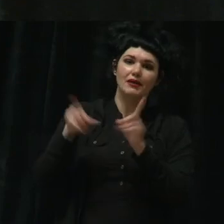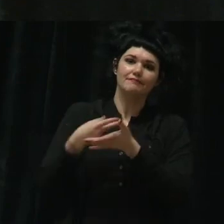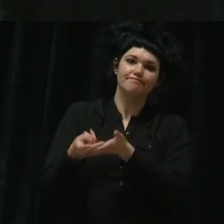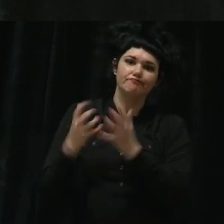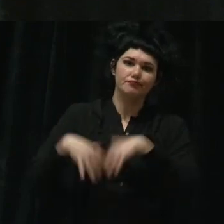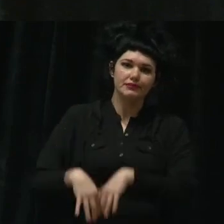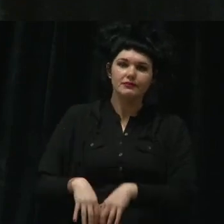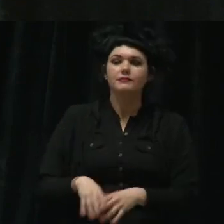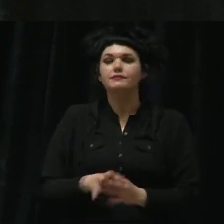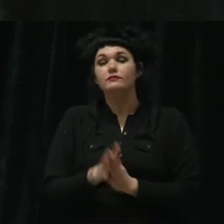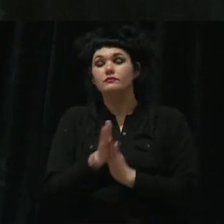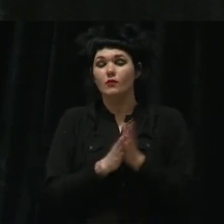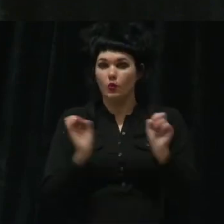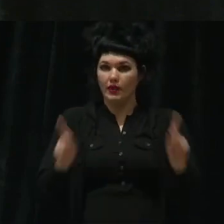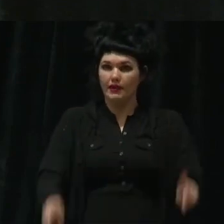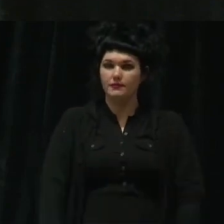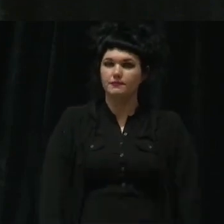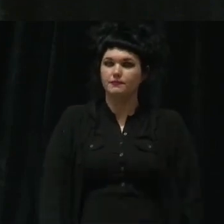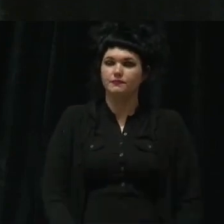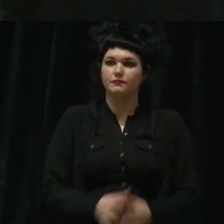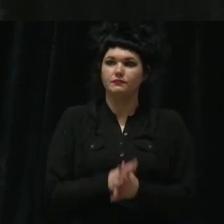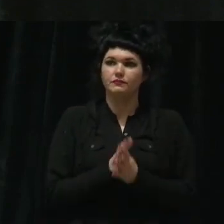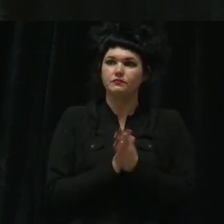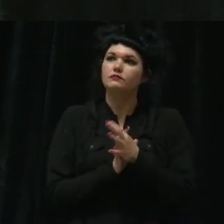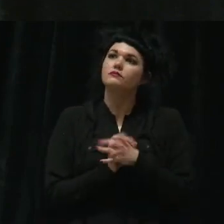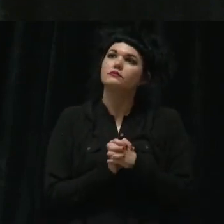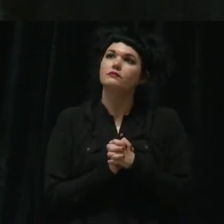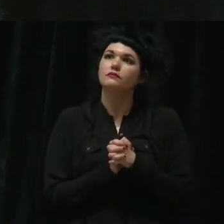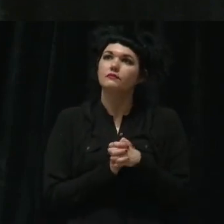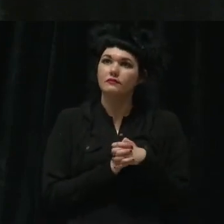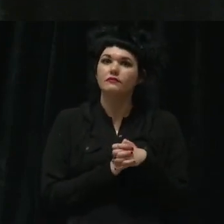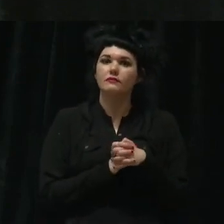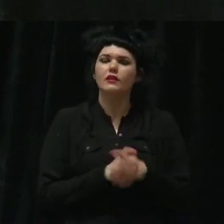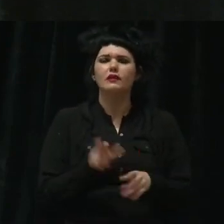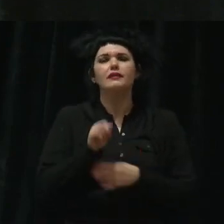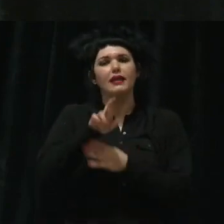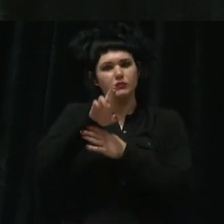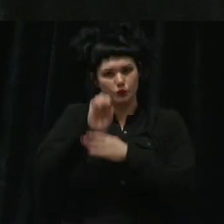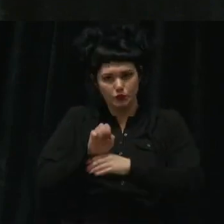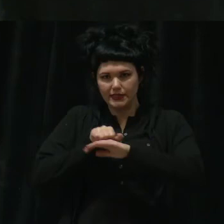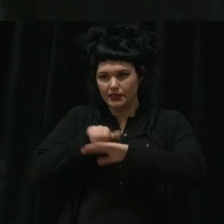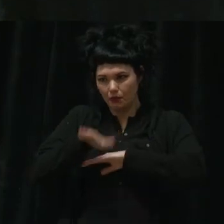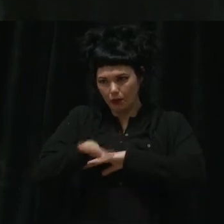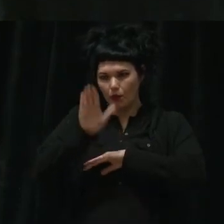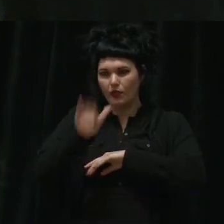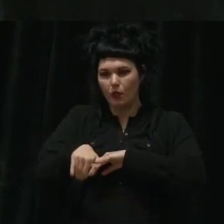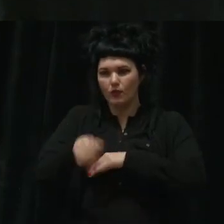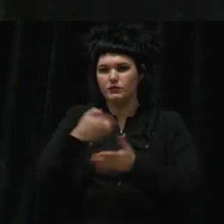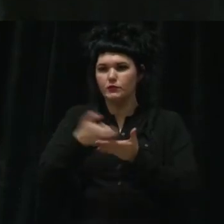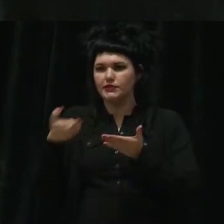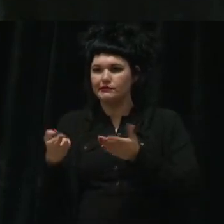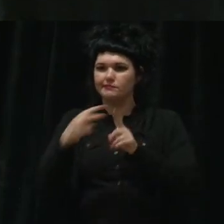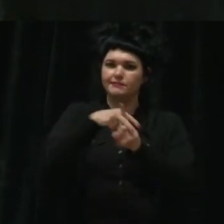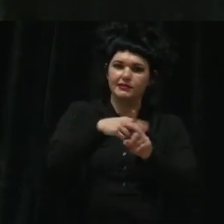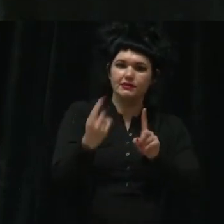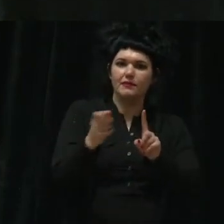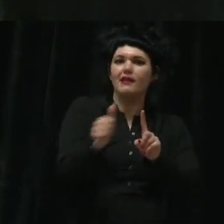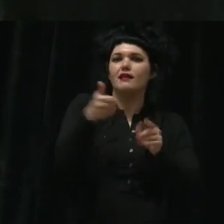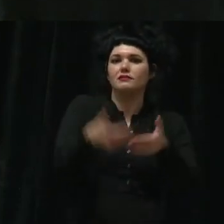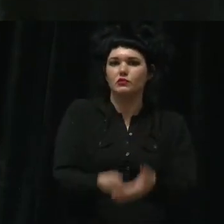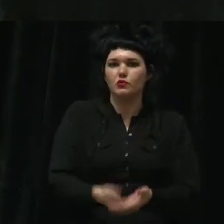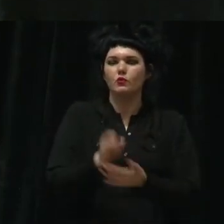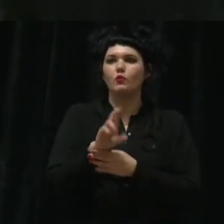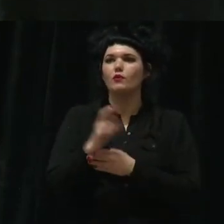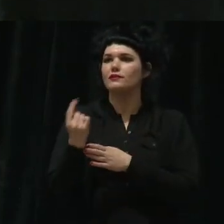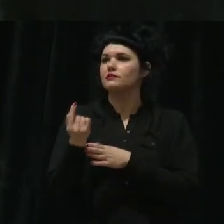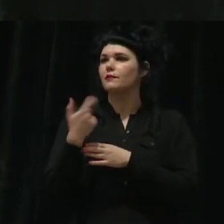effective. Okay, let's redeploy those resources to something else new or